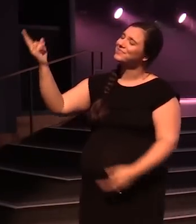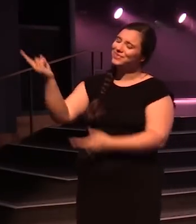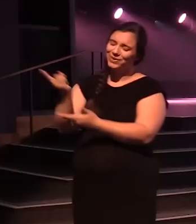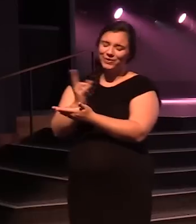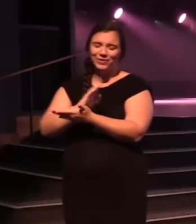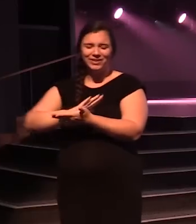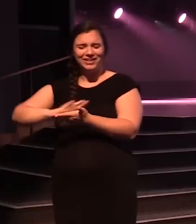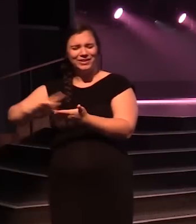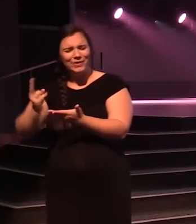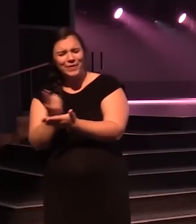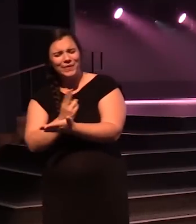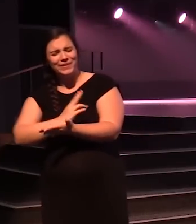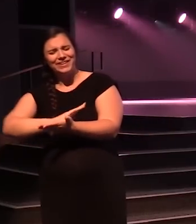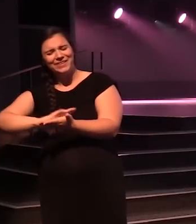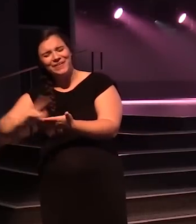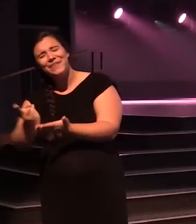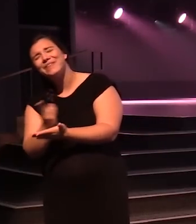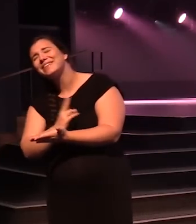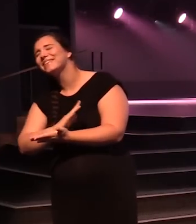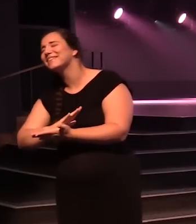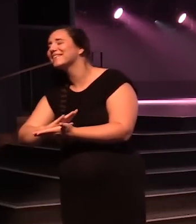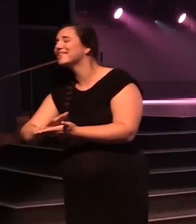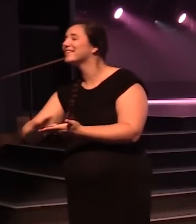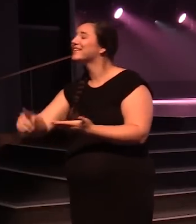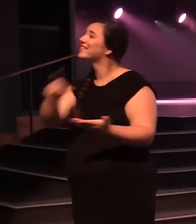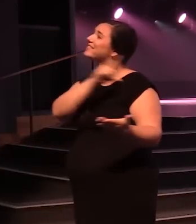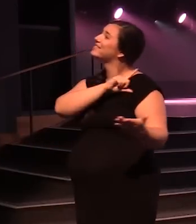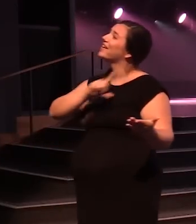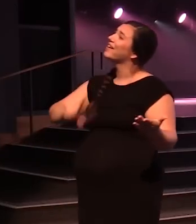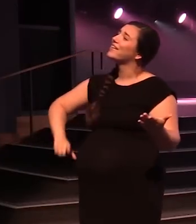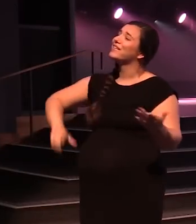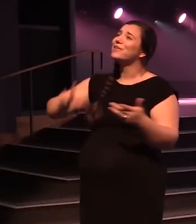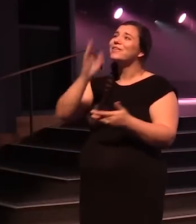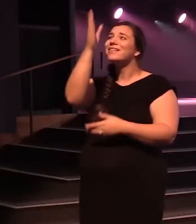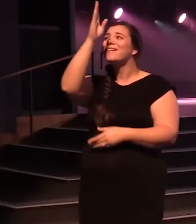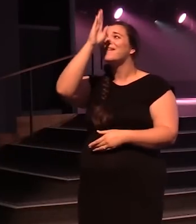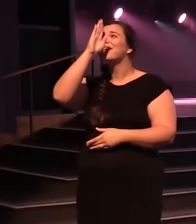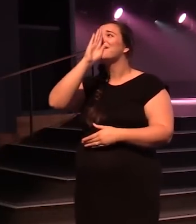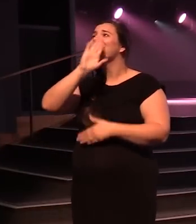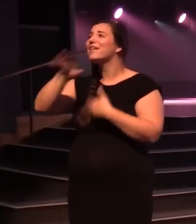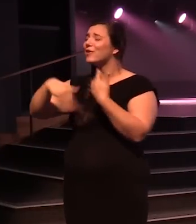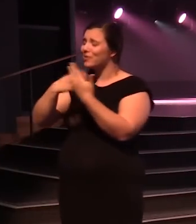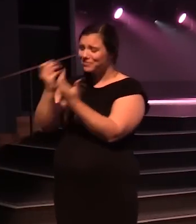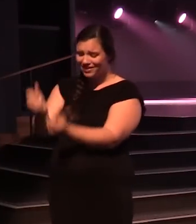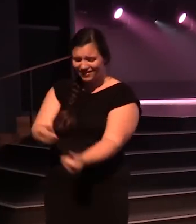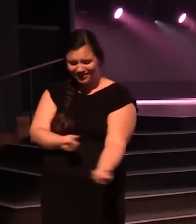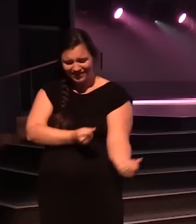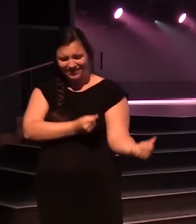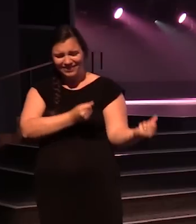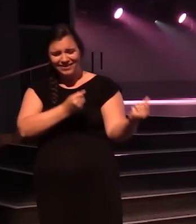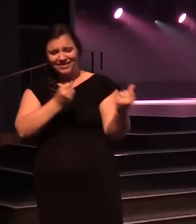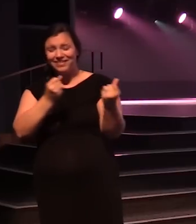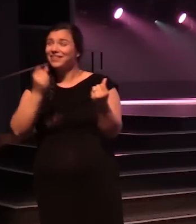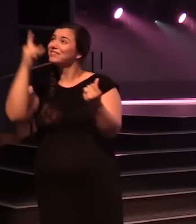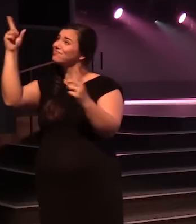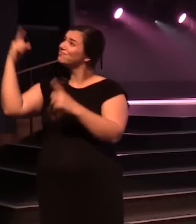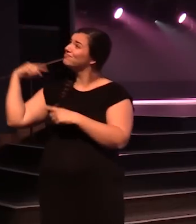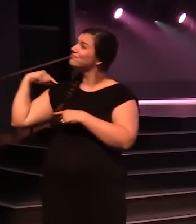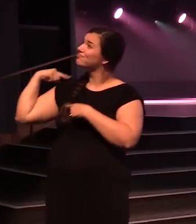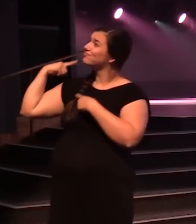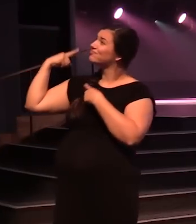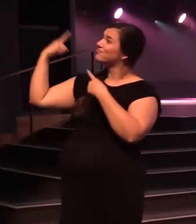seat. Holy, holy, holy is the Lord God Almighty,